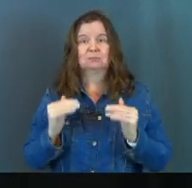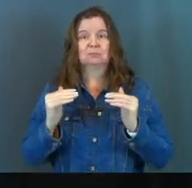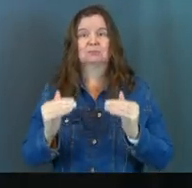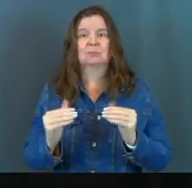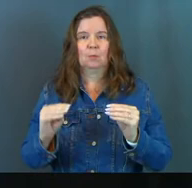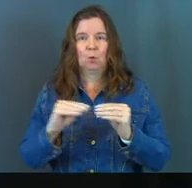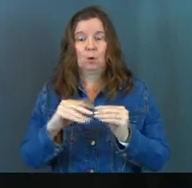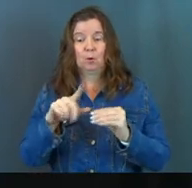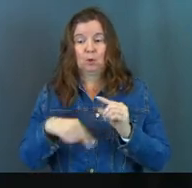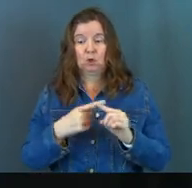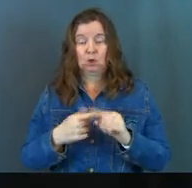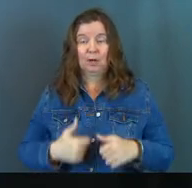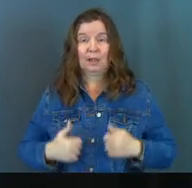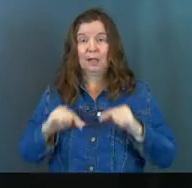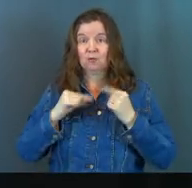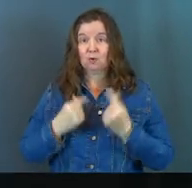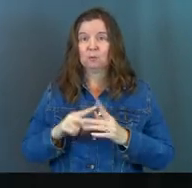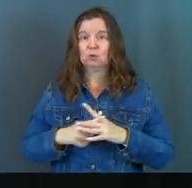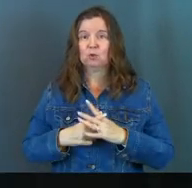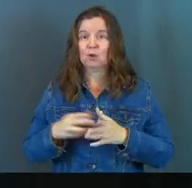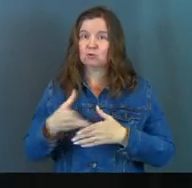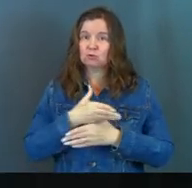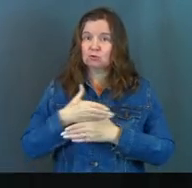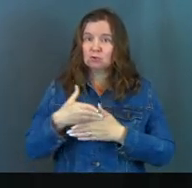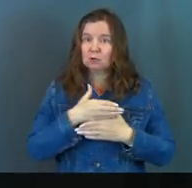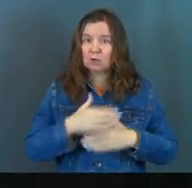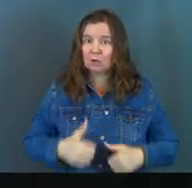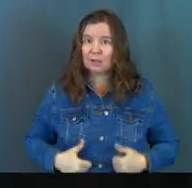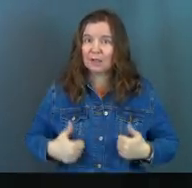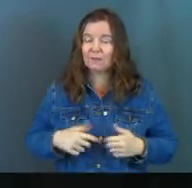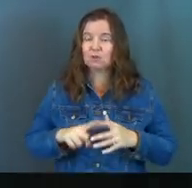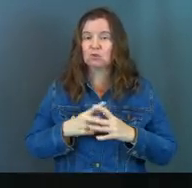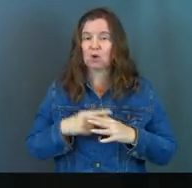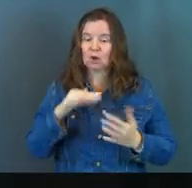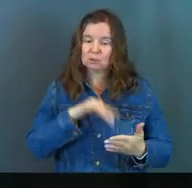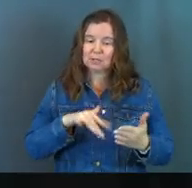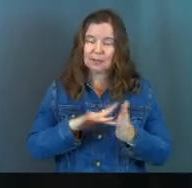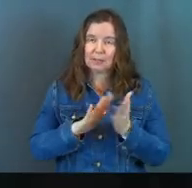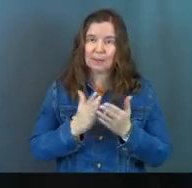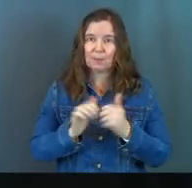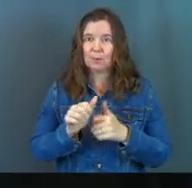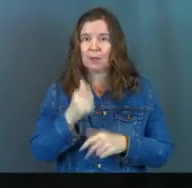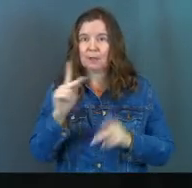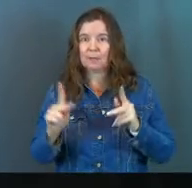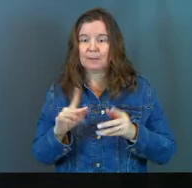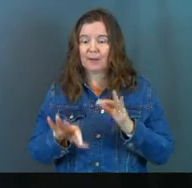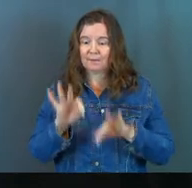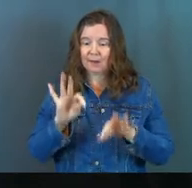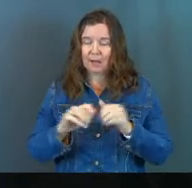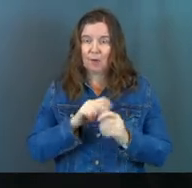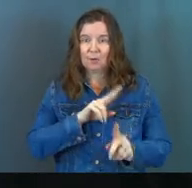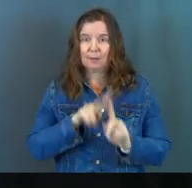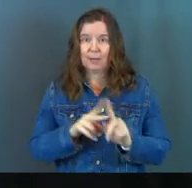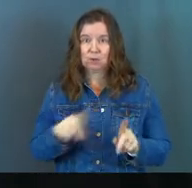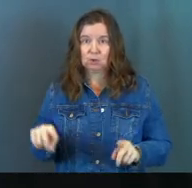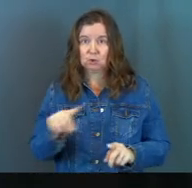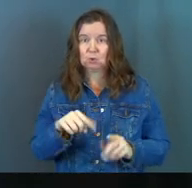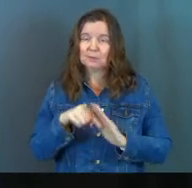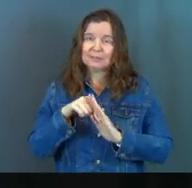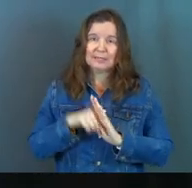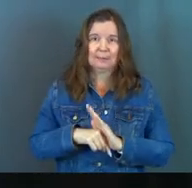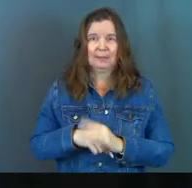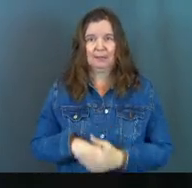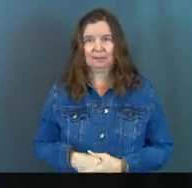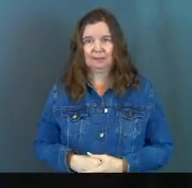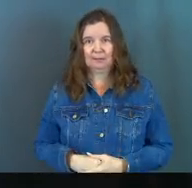more. Because when you're at a life group, you start to share your life and you actually start studying the Bible with other people and finding out how it applies to you